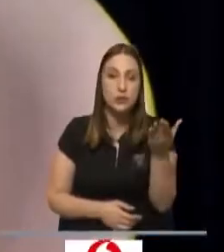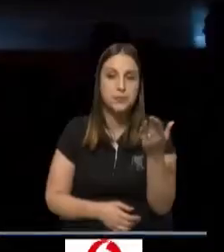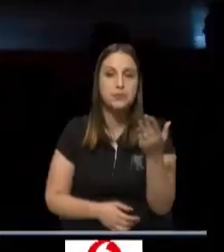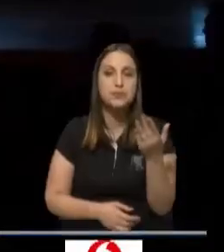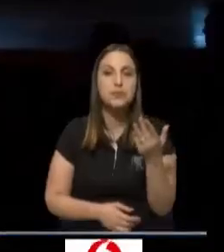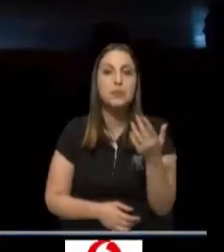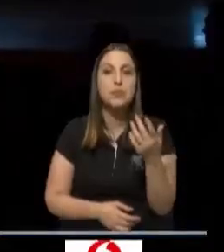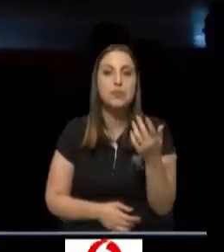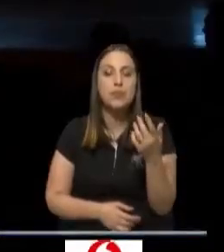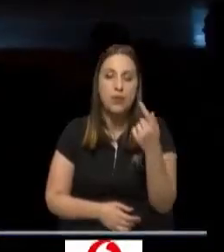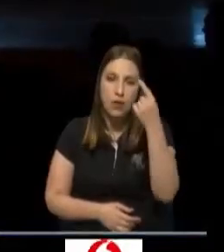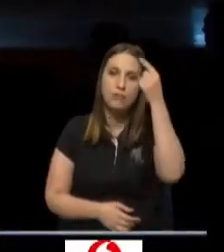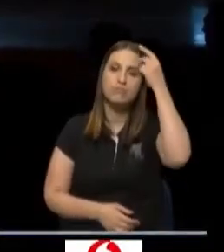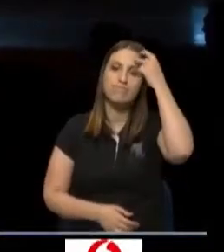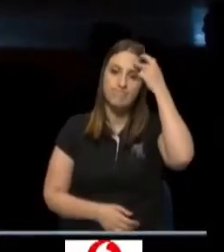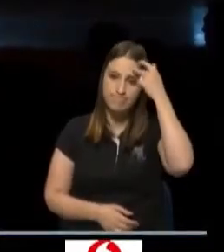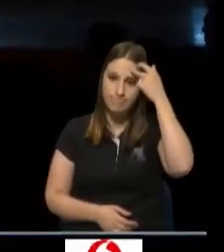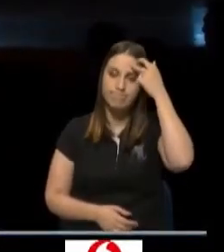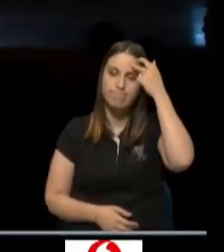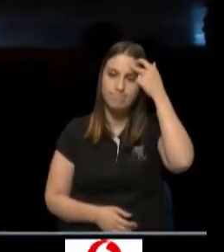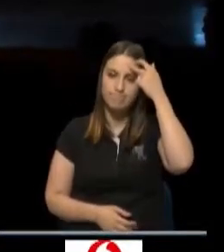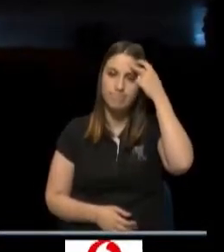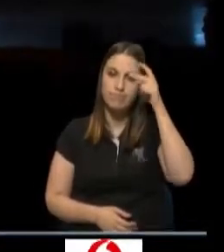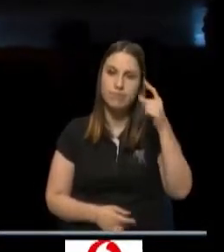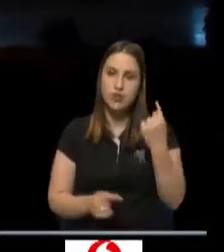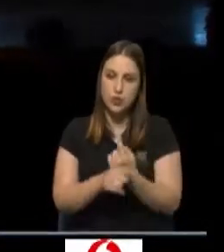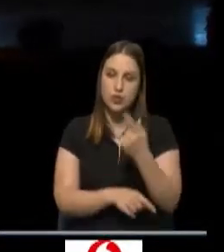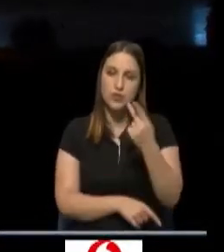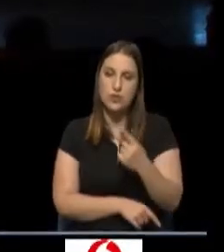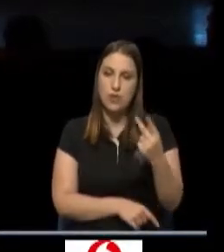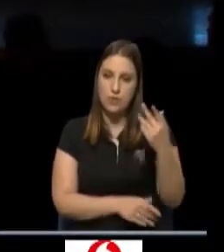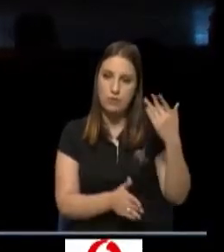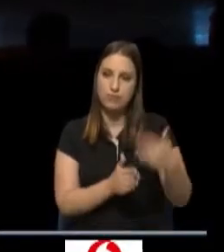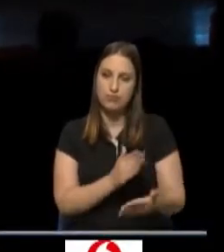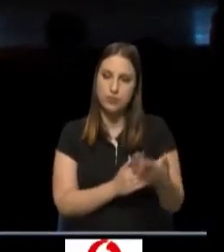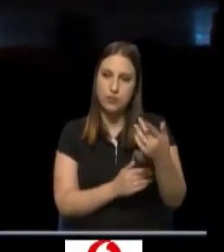NOSH was a lesson